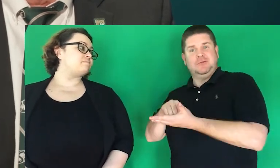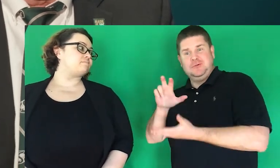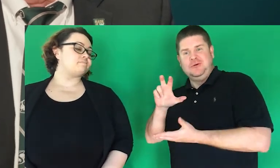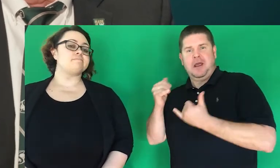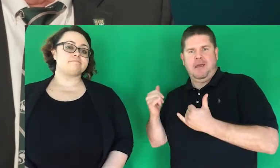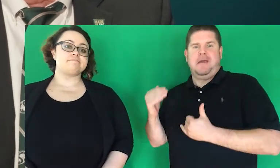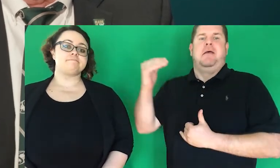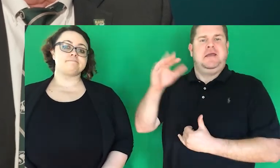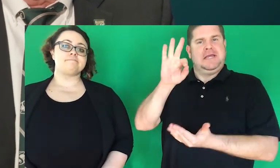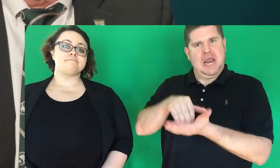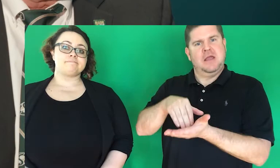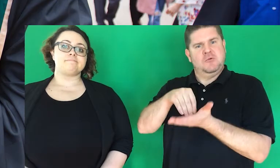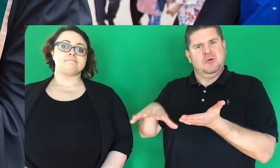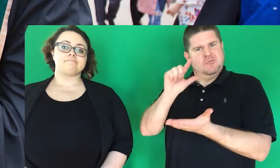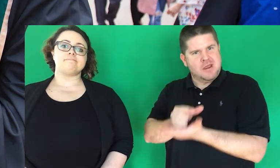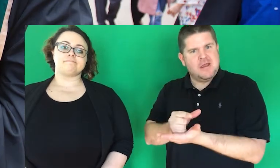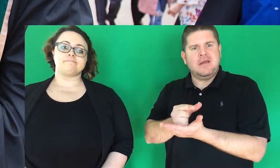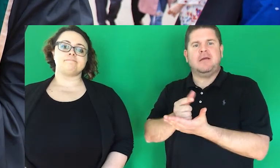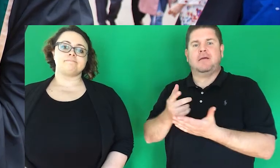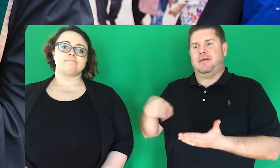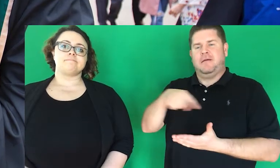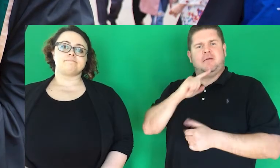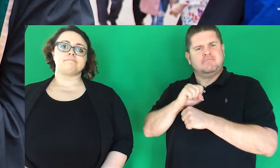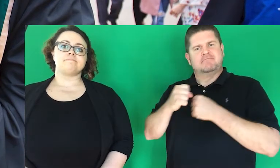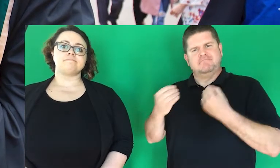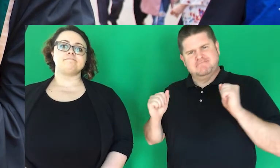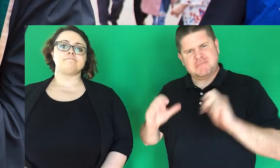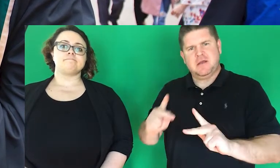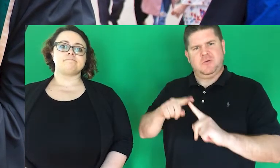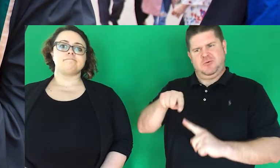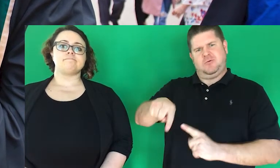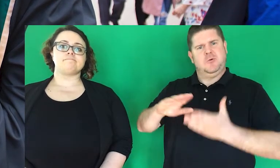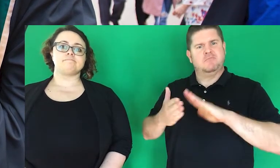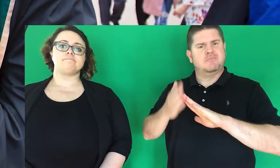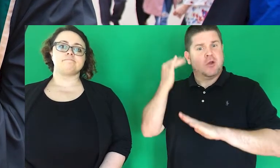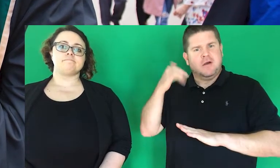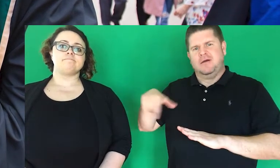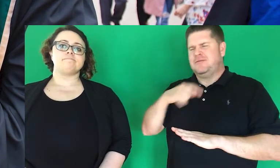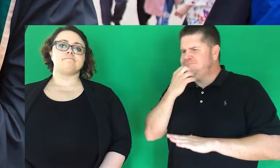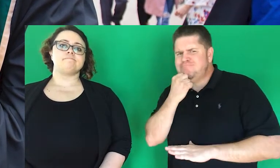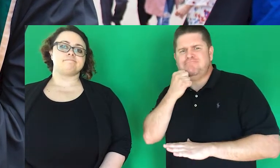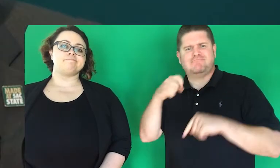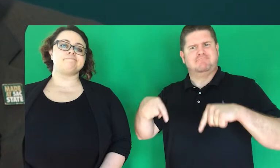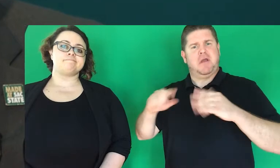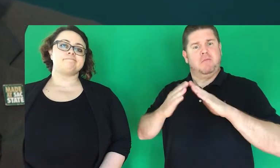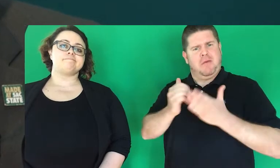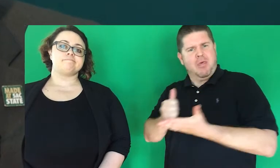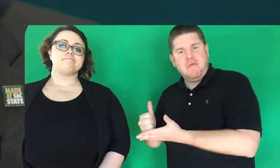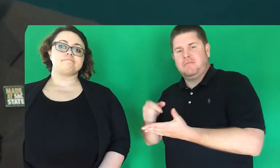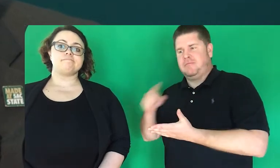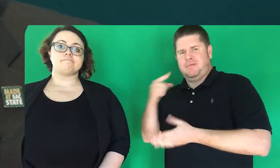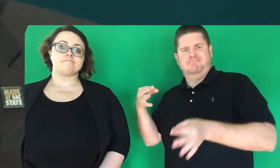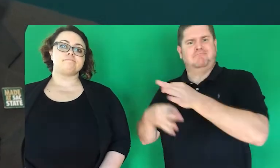7,300. 9,000 students graduate, and they give back to the community, and they care, and the community has helped them. It's a